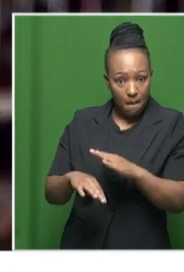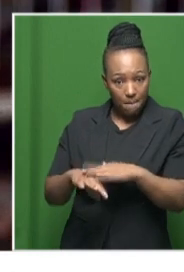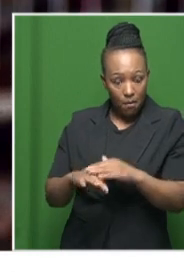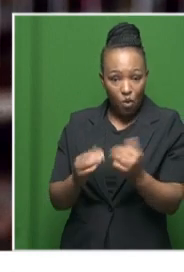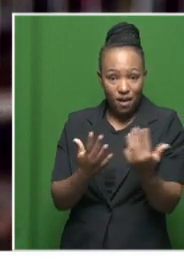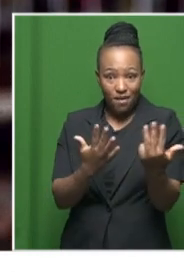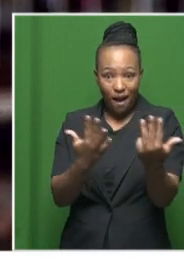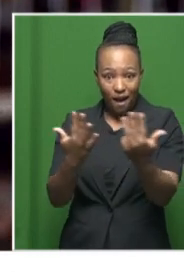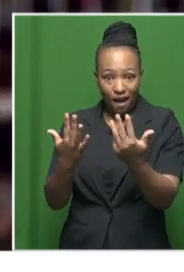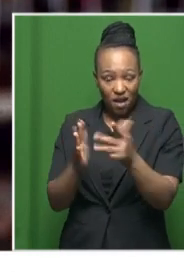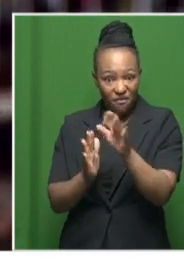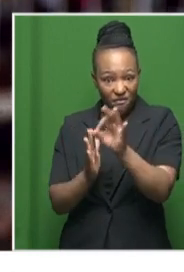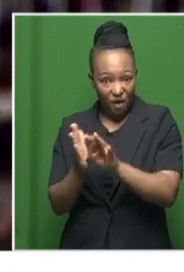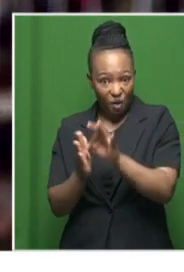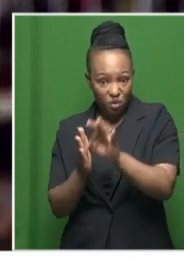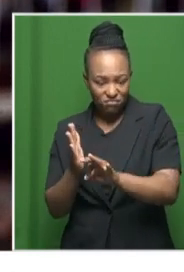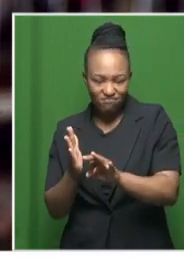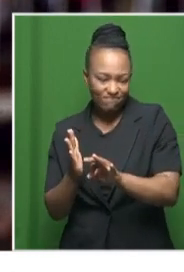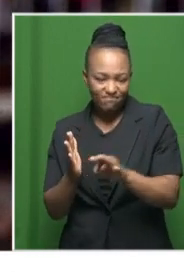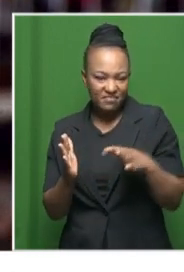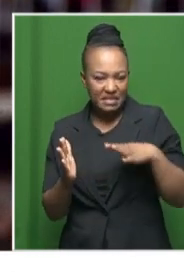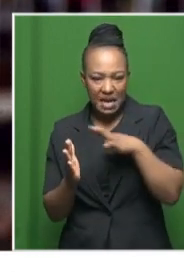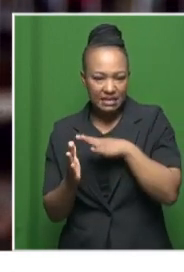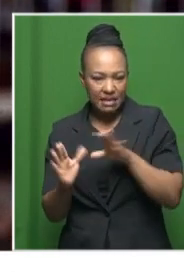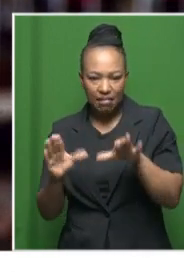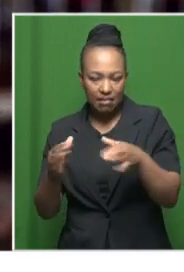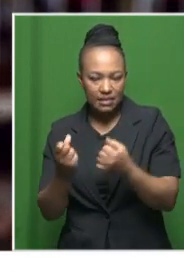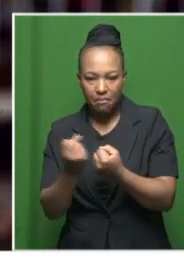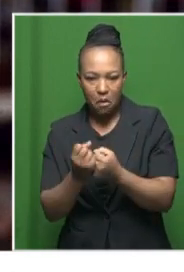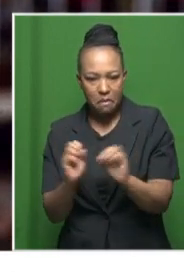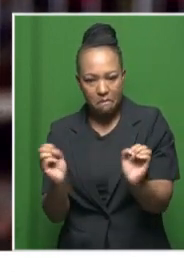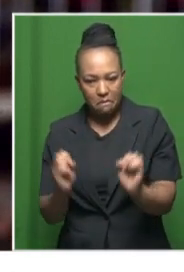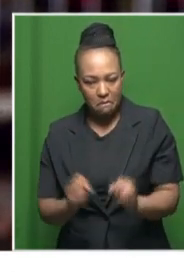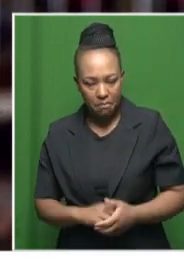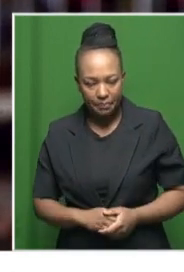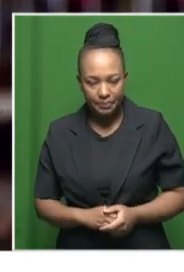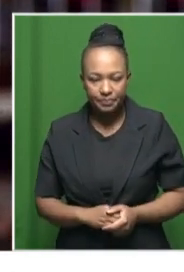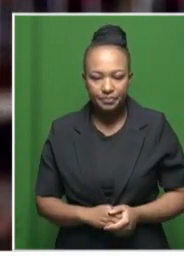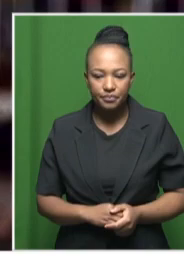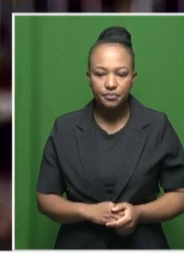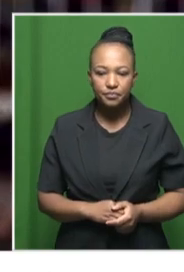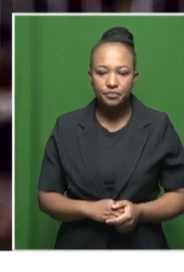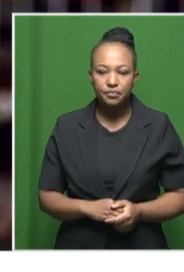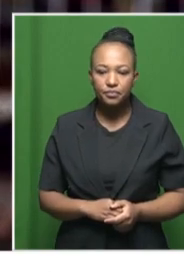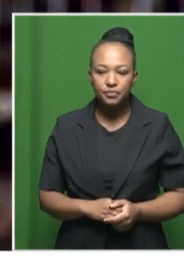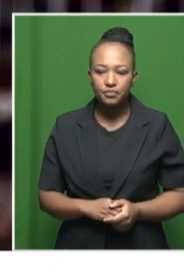9 votes for passage in the Council. Sherwin Bryce-Pease, SABC News, New York.